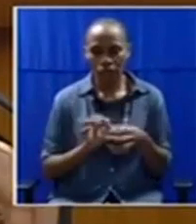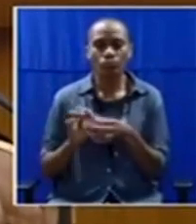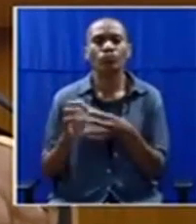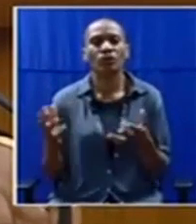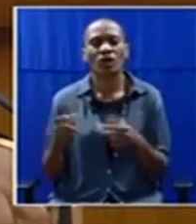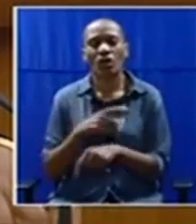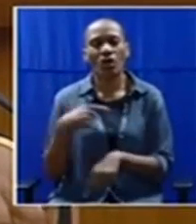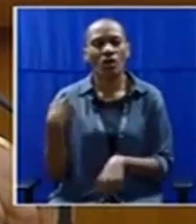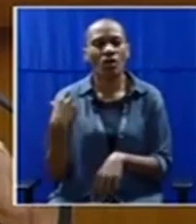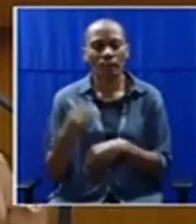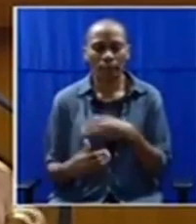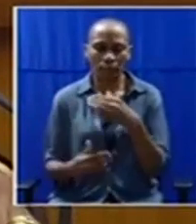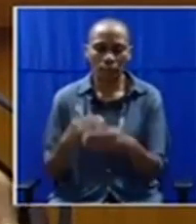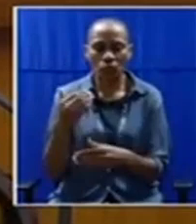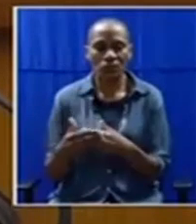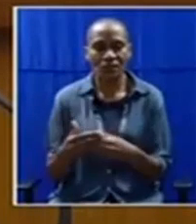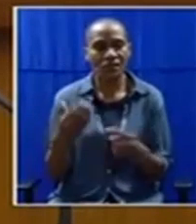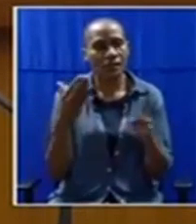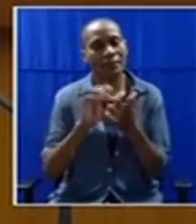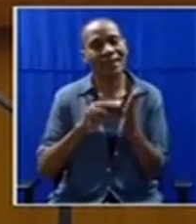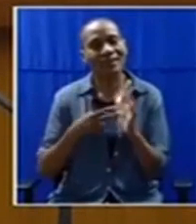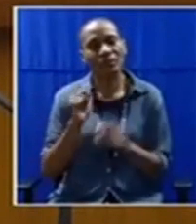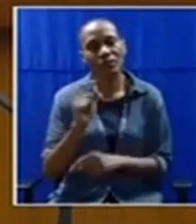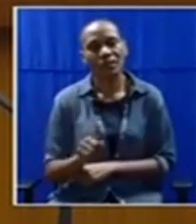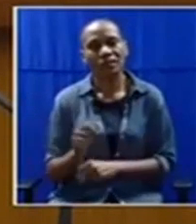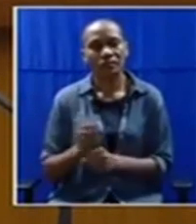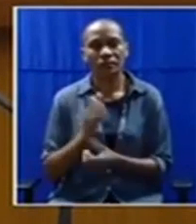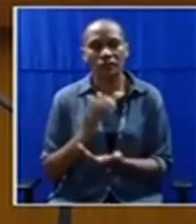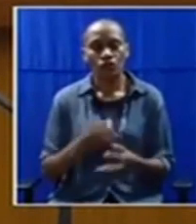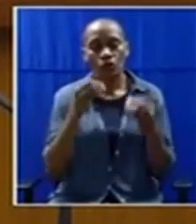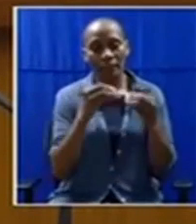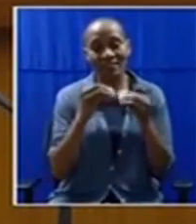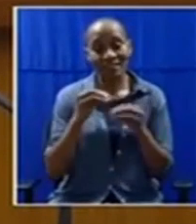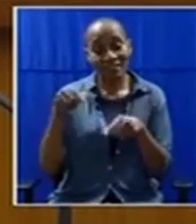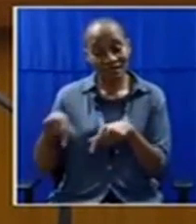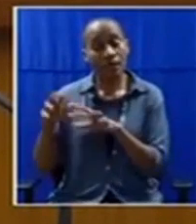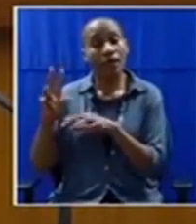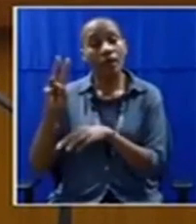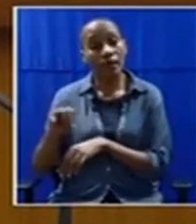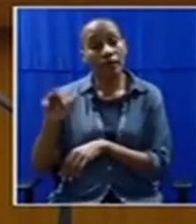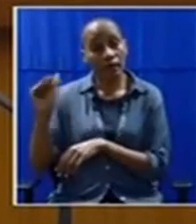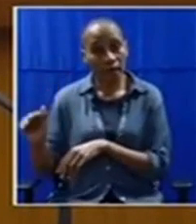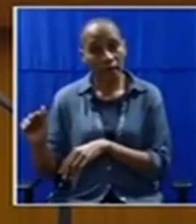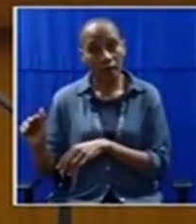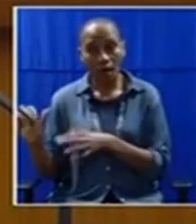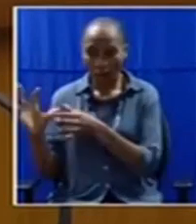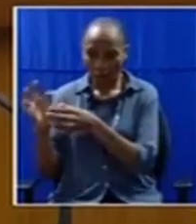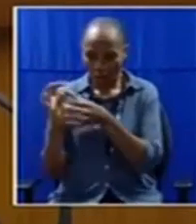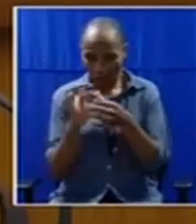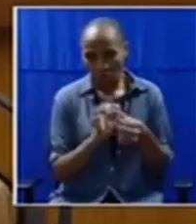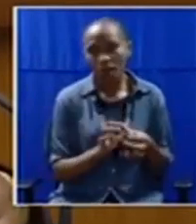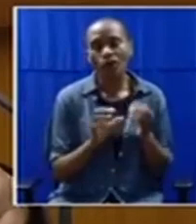lengthy process intended to enhance the governance of the business of the House and to align it firmly with